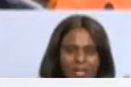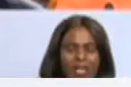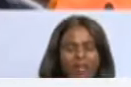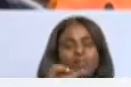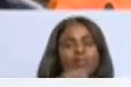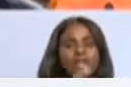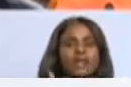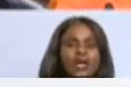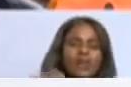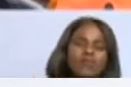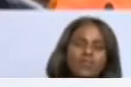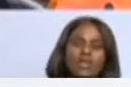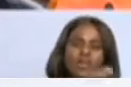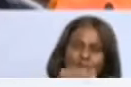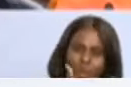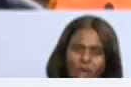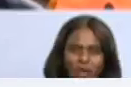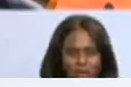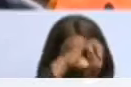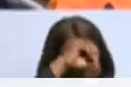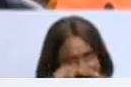bring